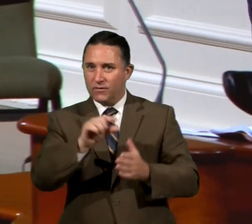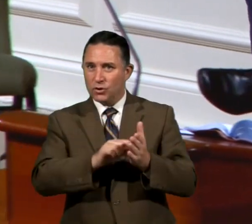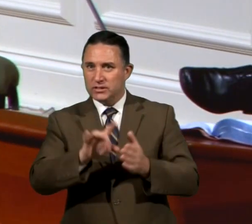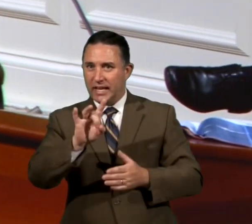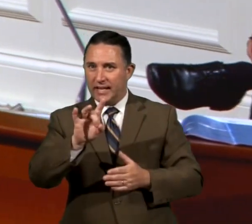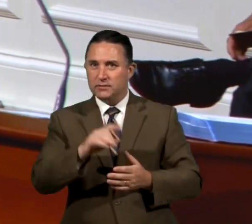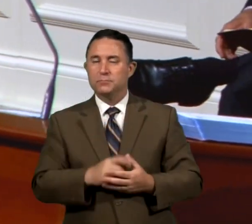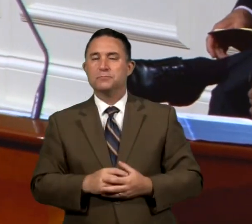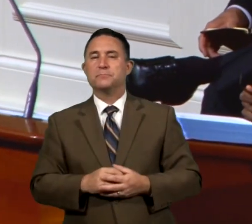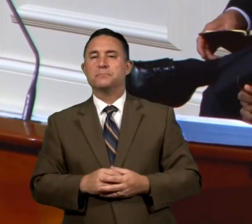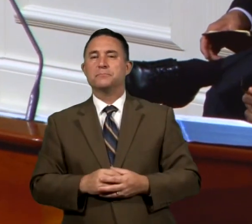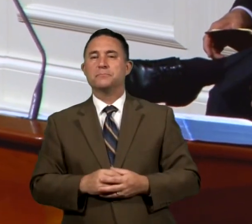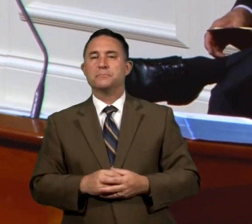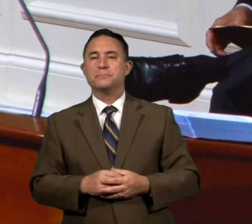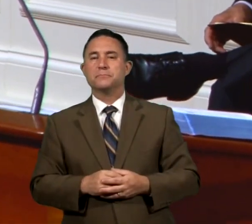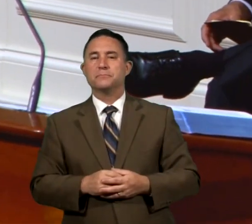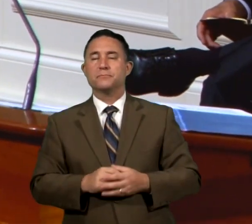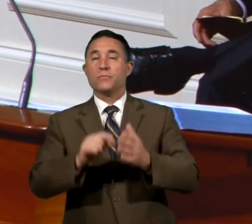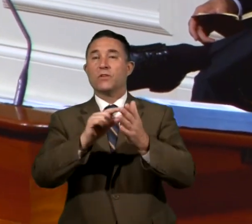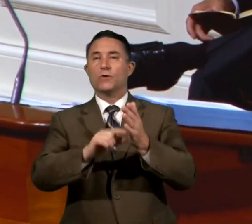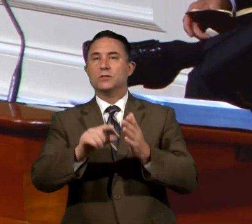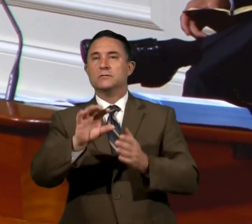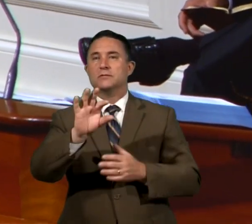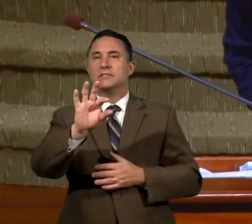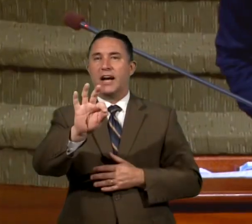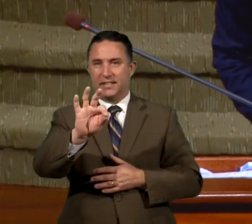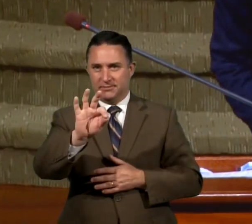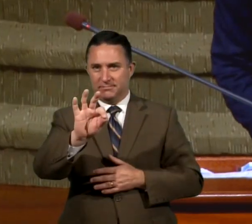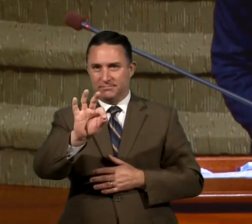8. Verse number